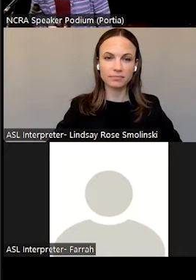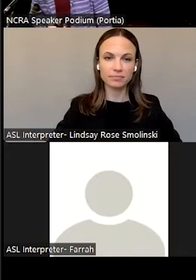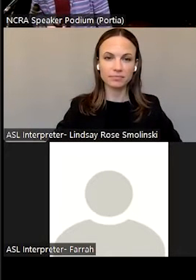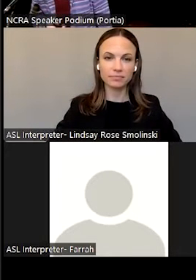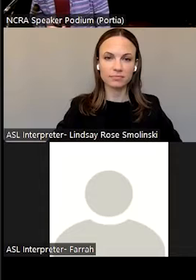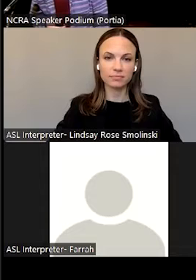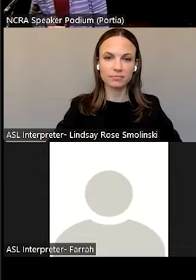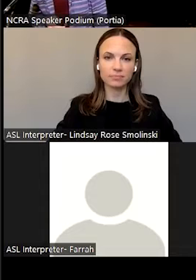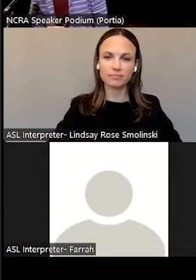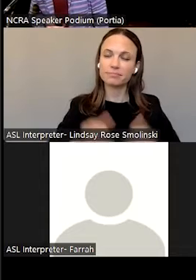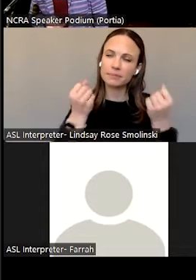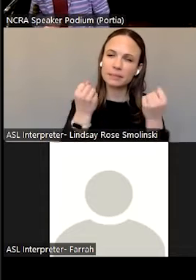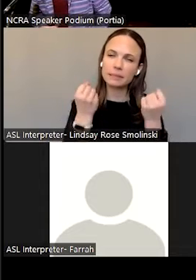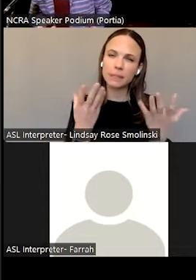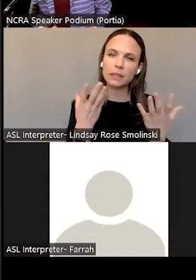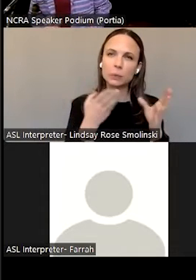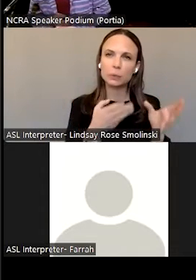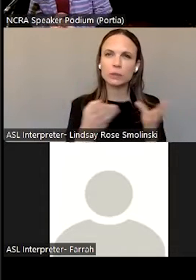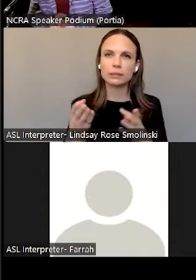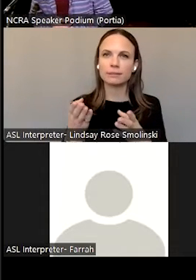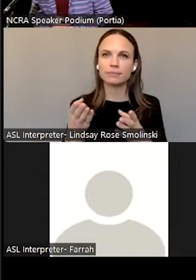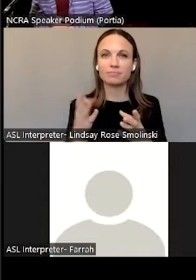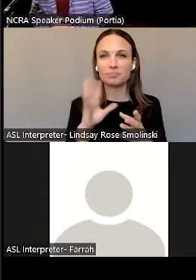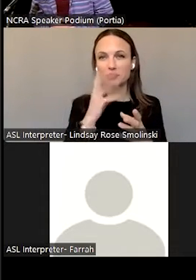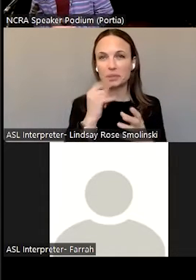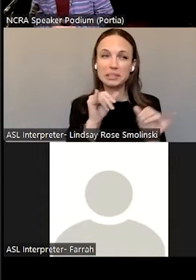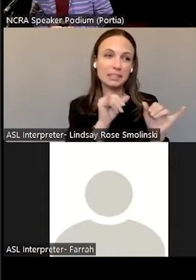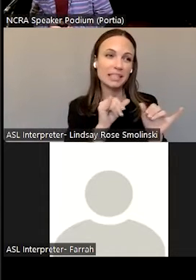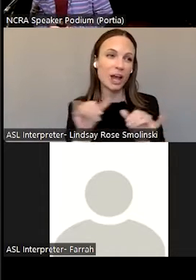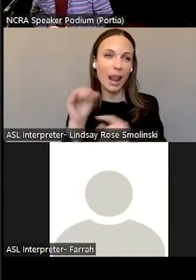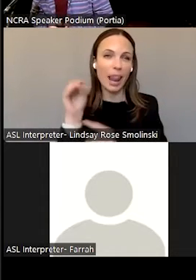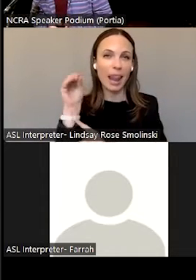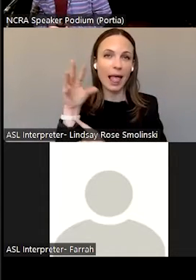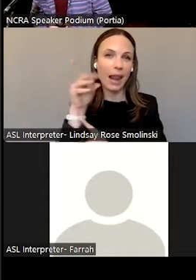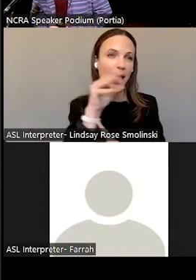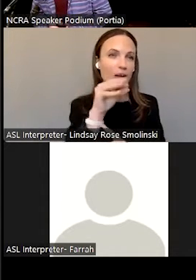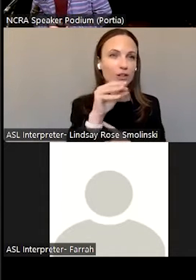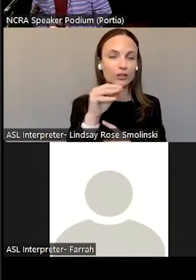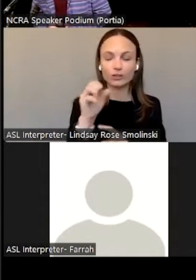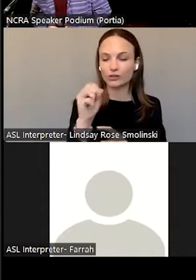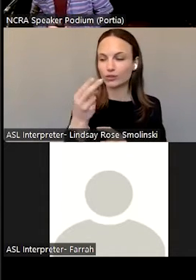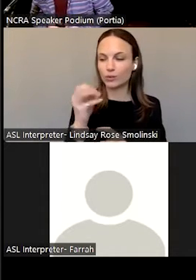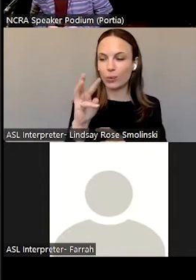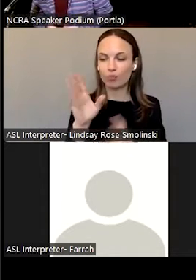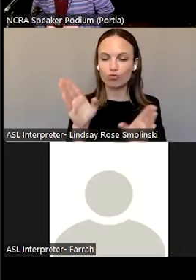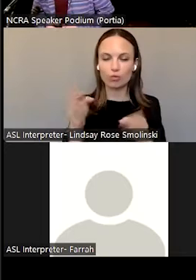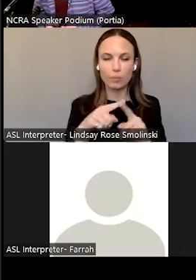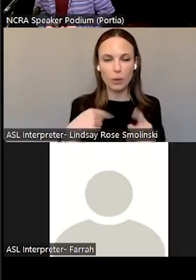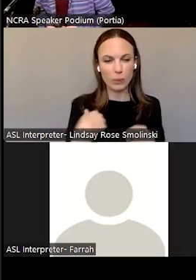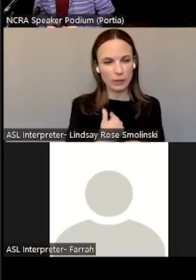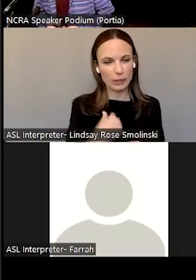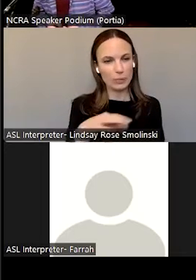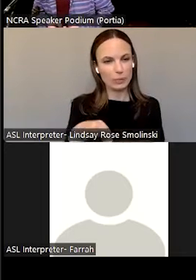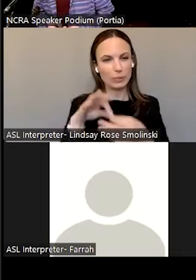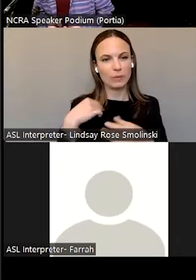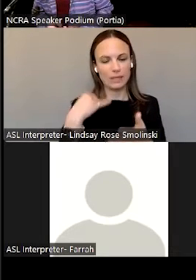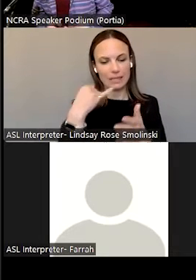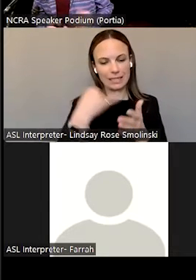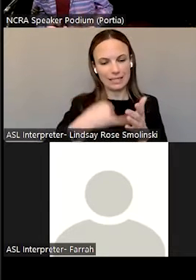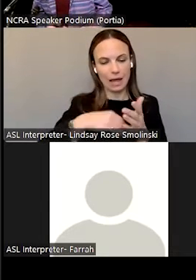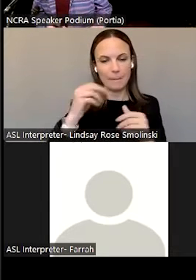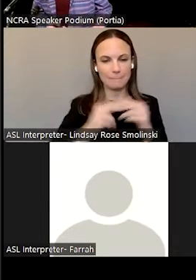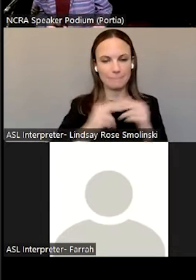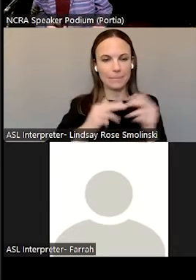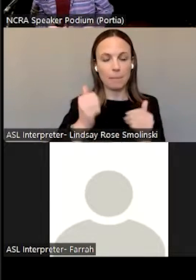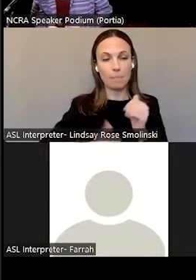In a lot of ways, it's kind of a standard lighting showroom, but in other ways, we are unique. We design and build